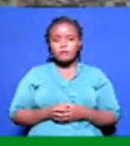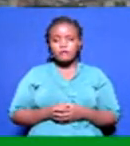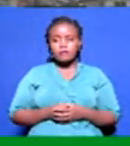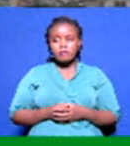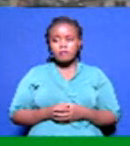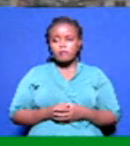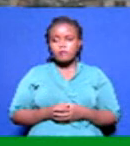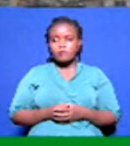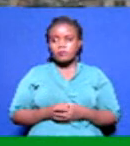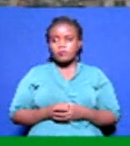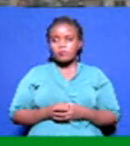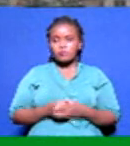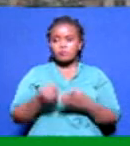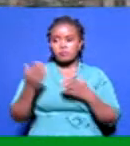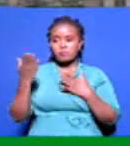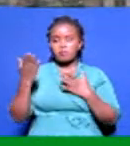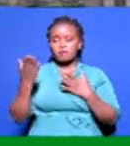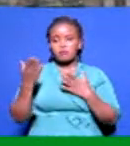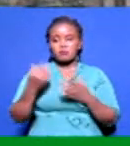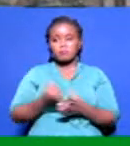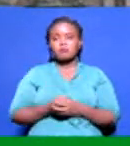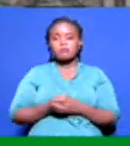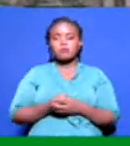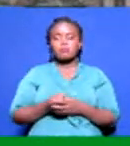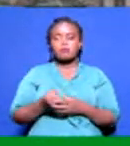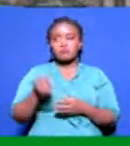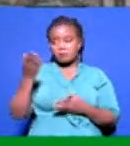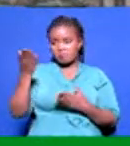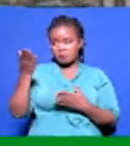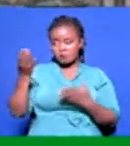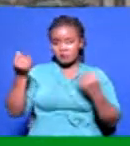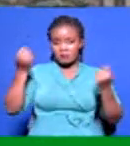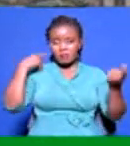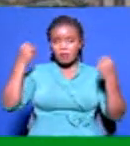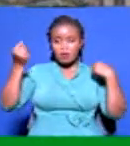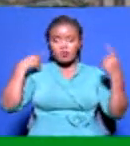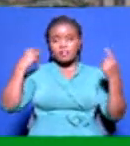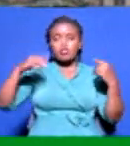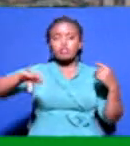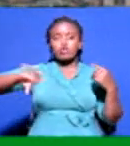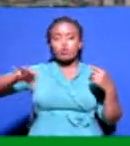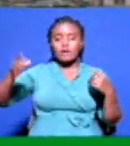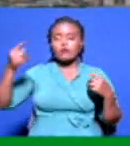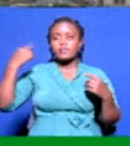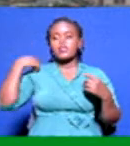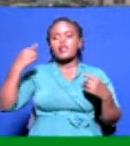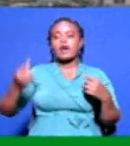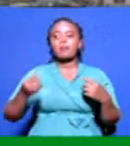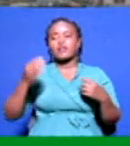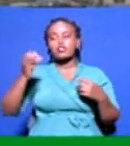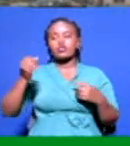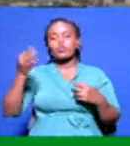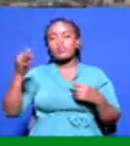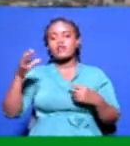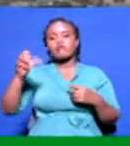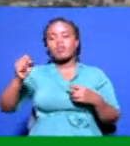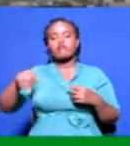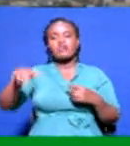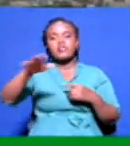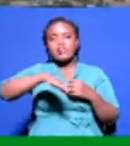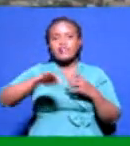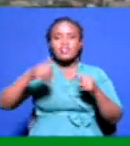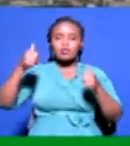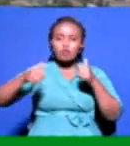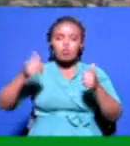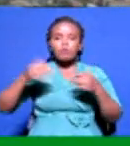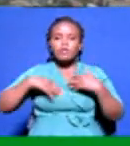The tea country, as it were, this is Kericho County, code number 35, the area that has significantly contributed